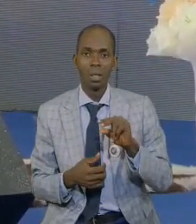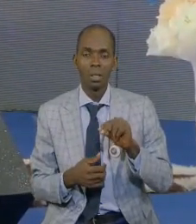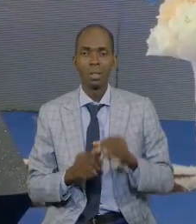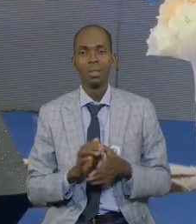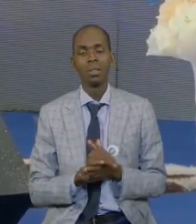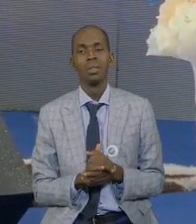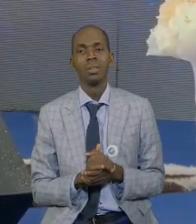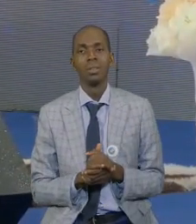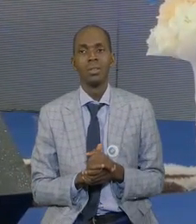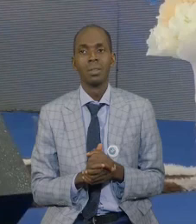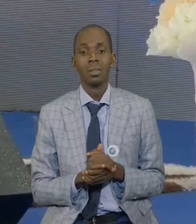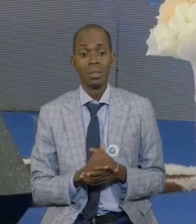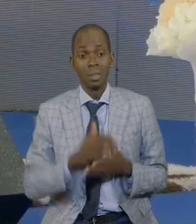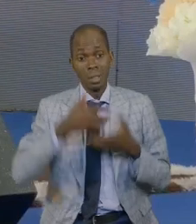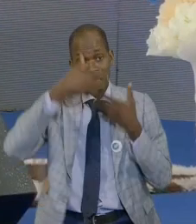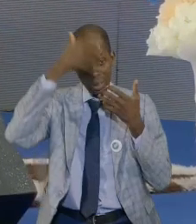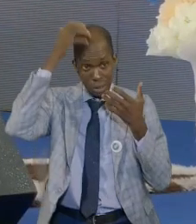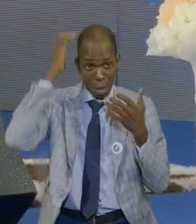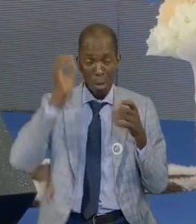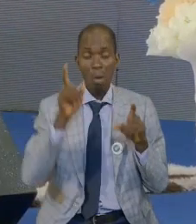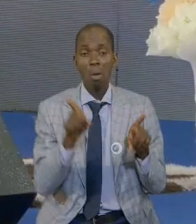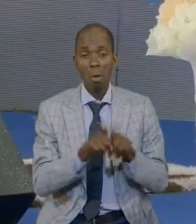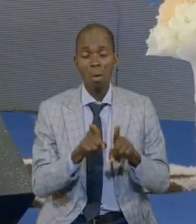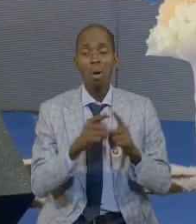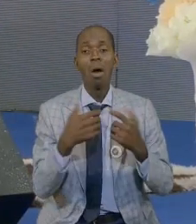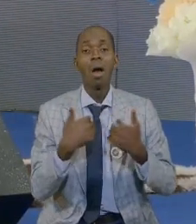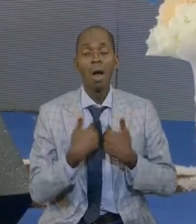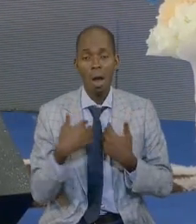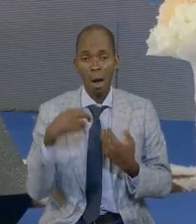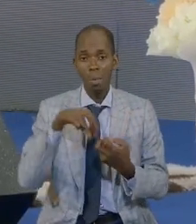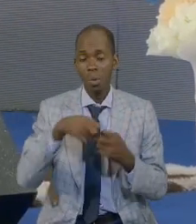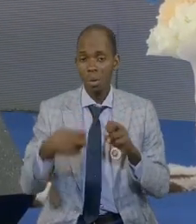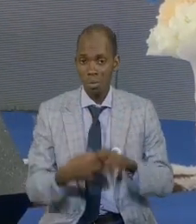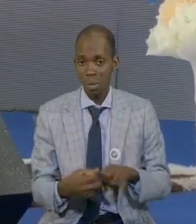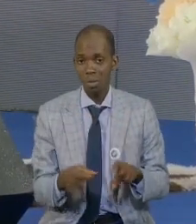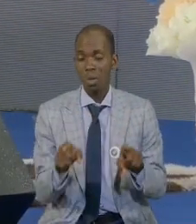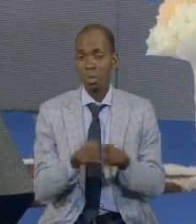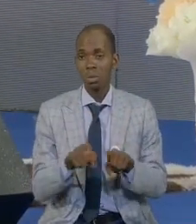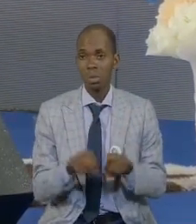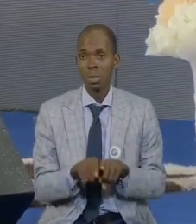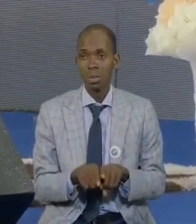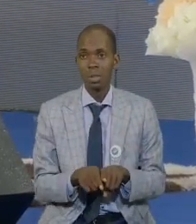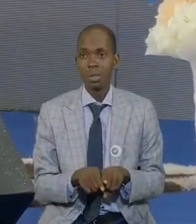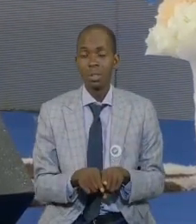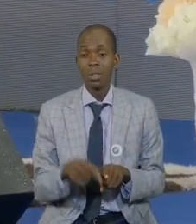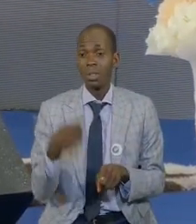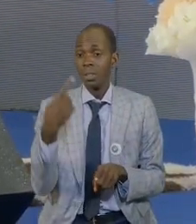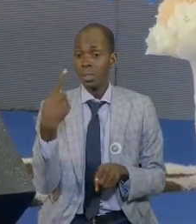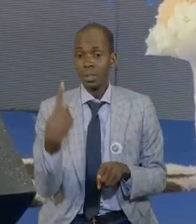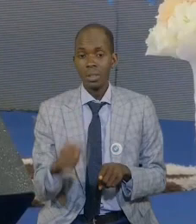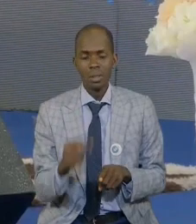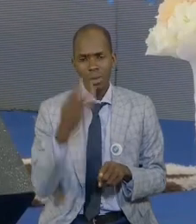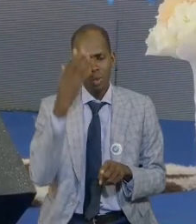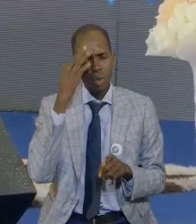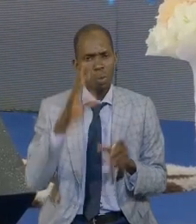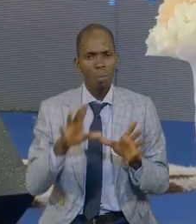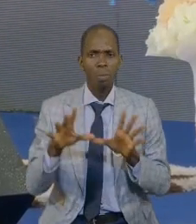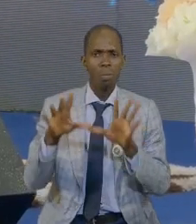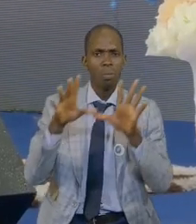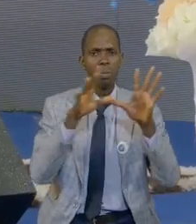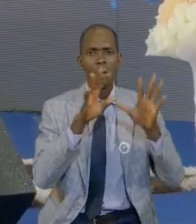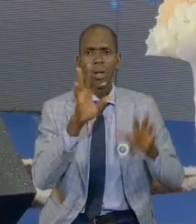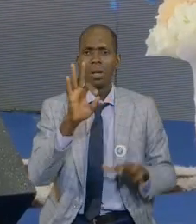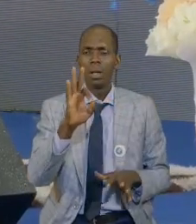those lions are problems the fly is more small flies that